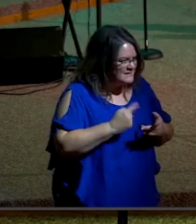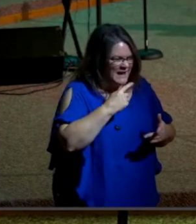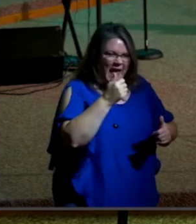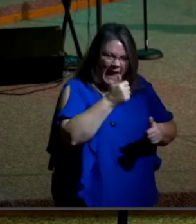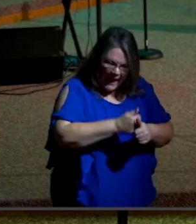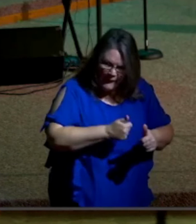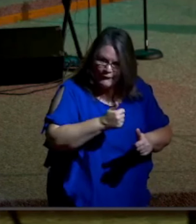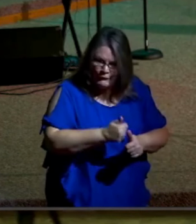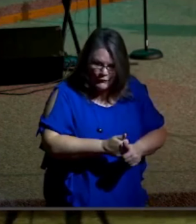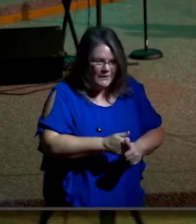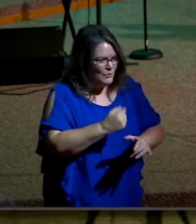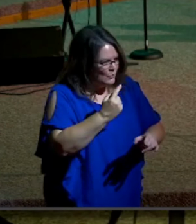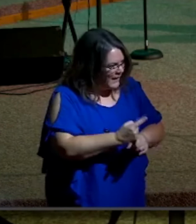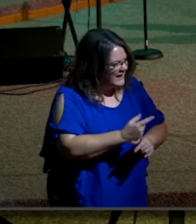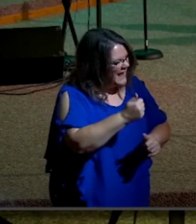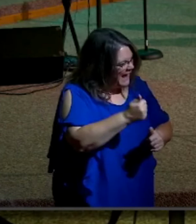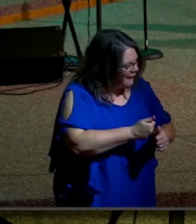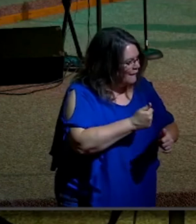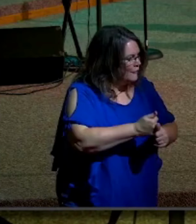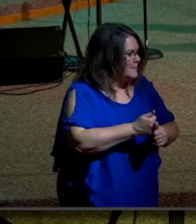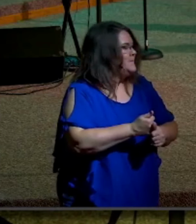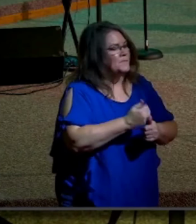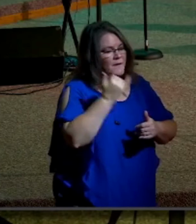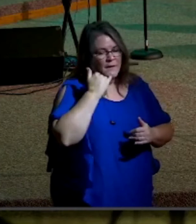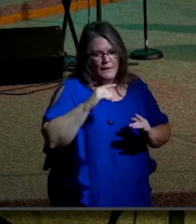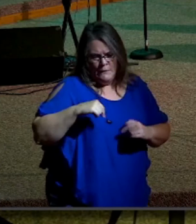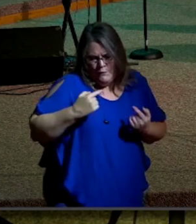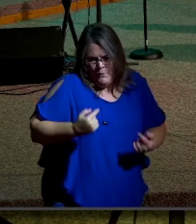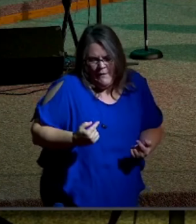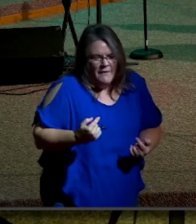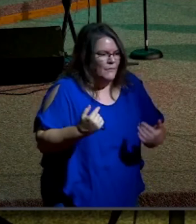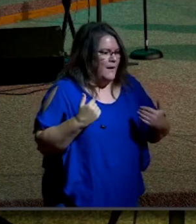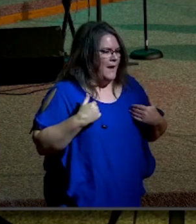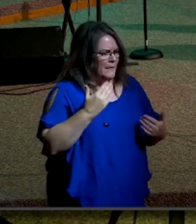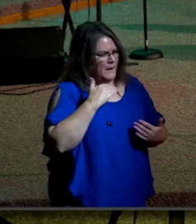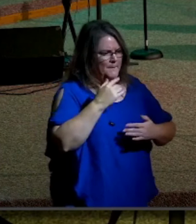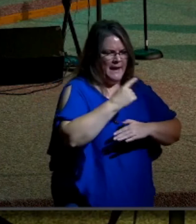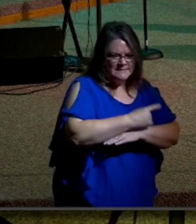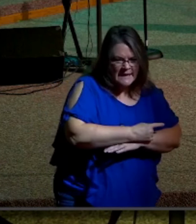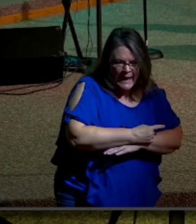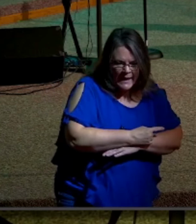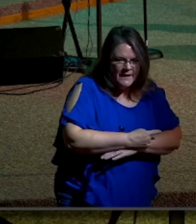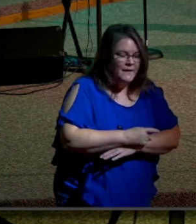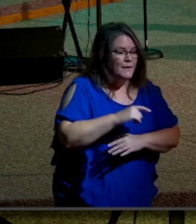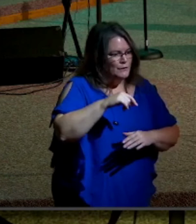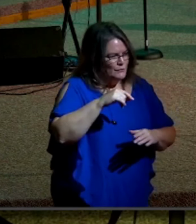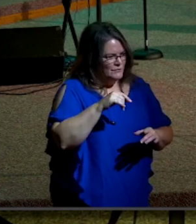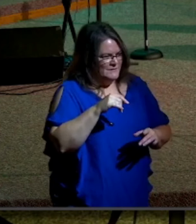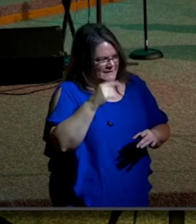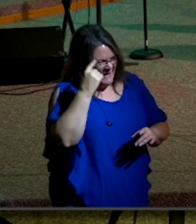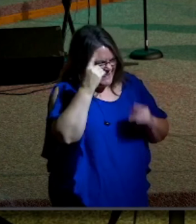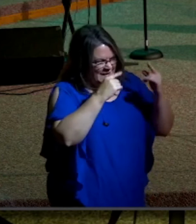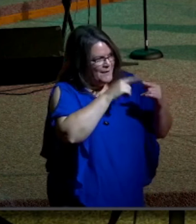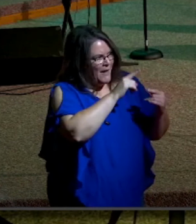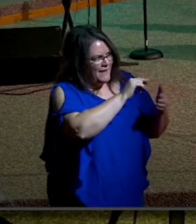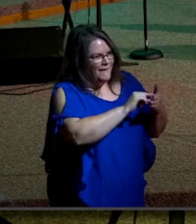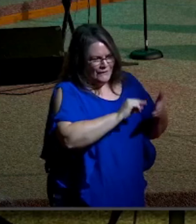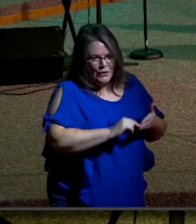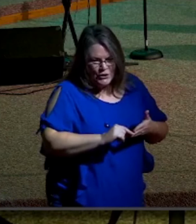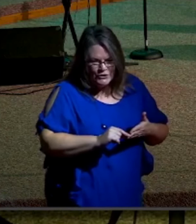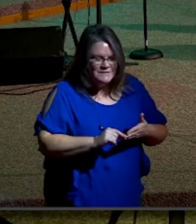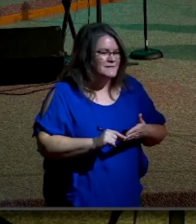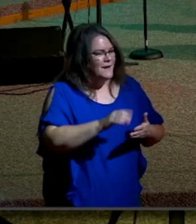That's right. If you're ever having a bad day, you should just remind yourself of that one verse, that Christ